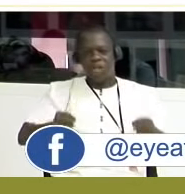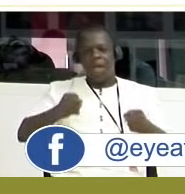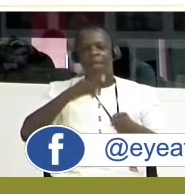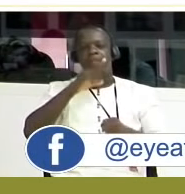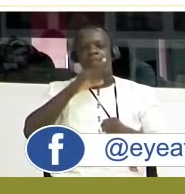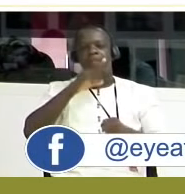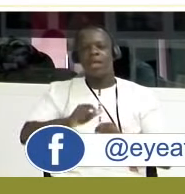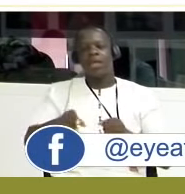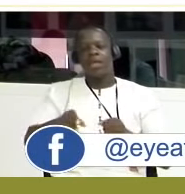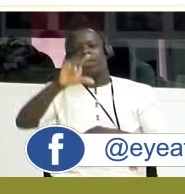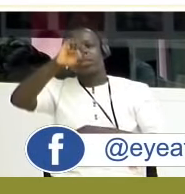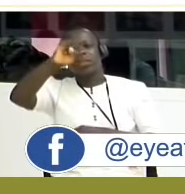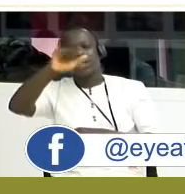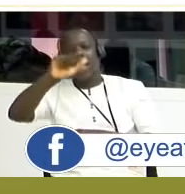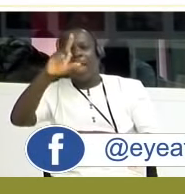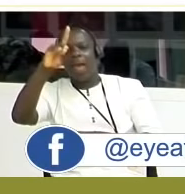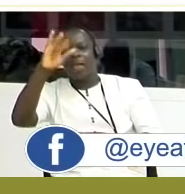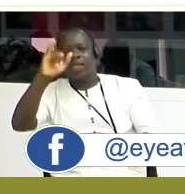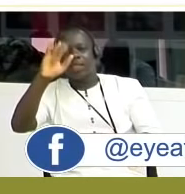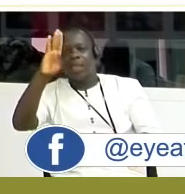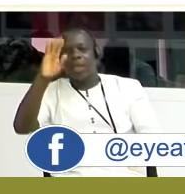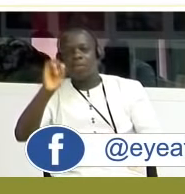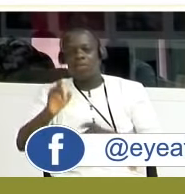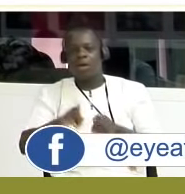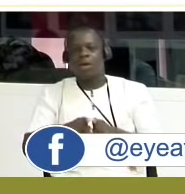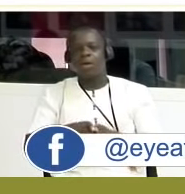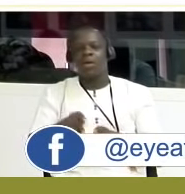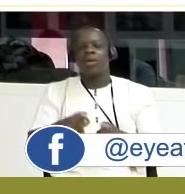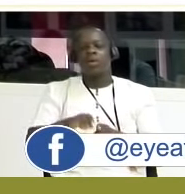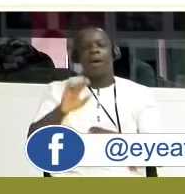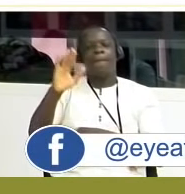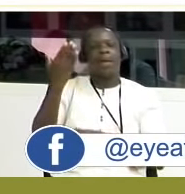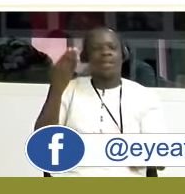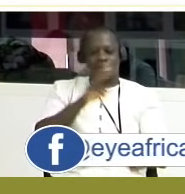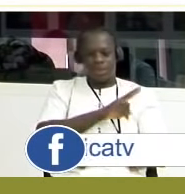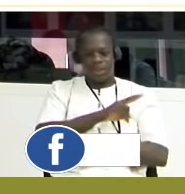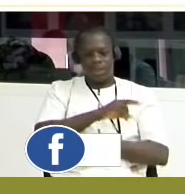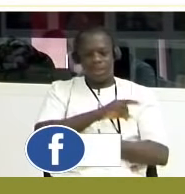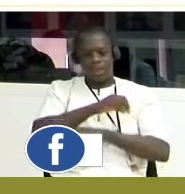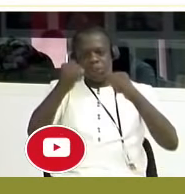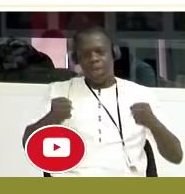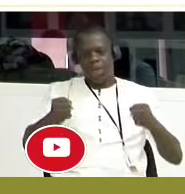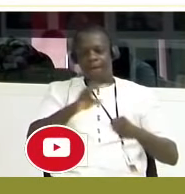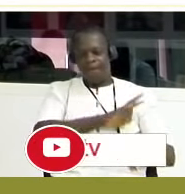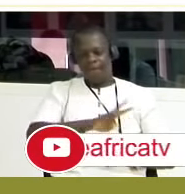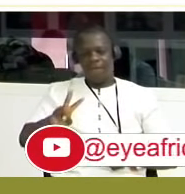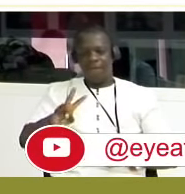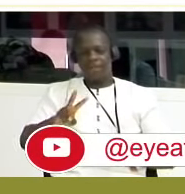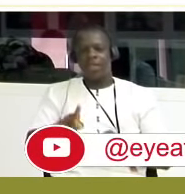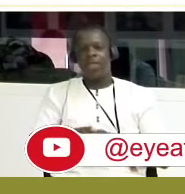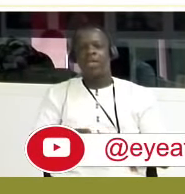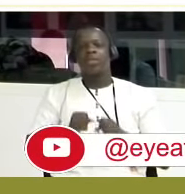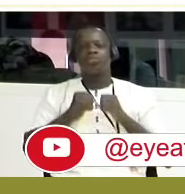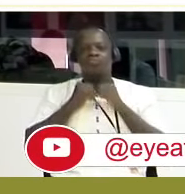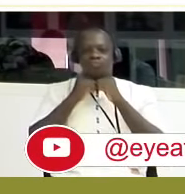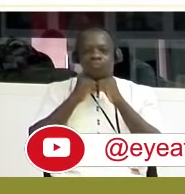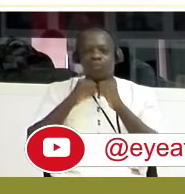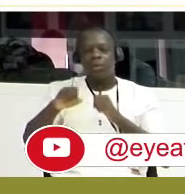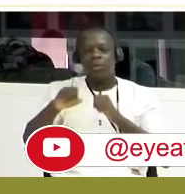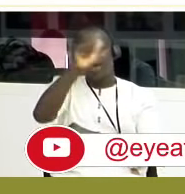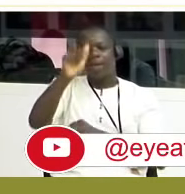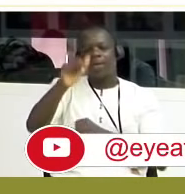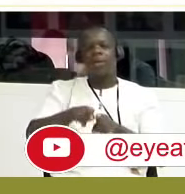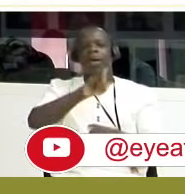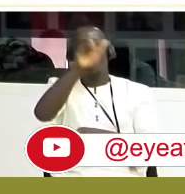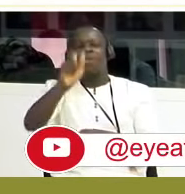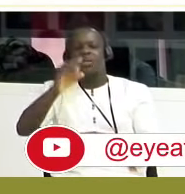late Minister of Interior? No, former vice chairman Sana Sabali and late Interior